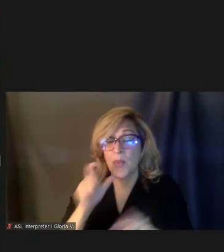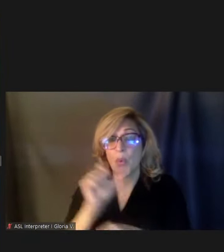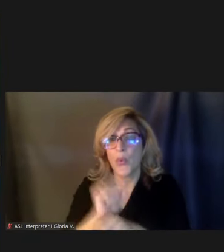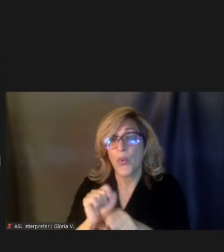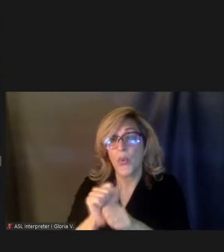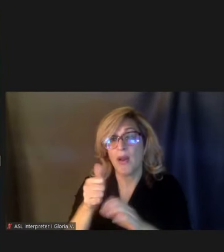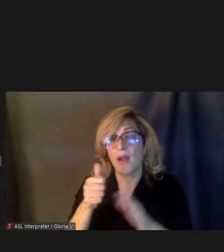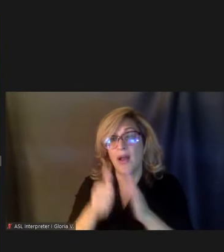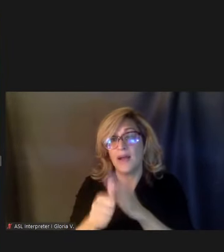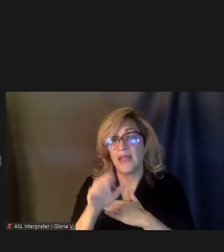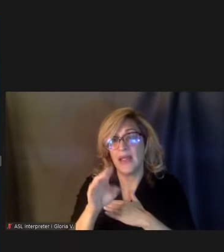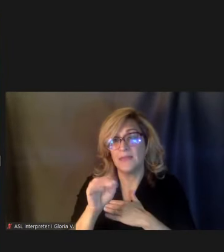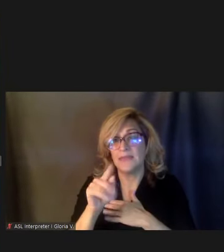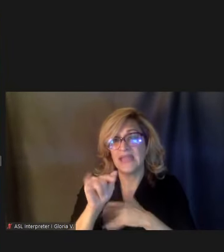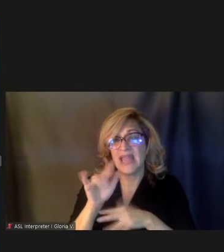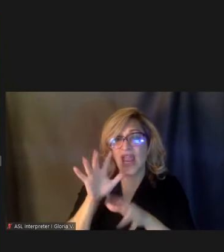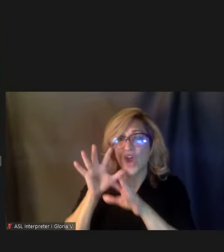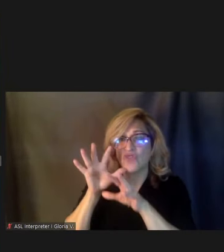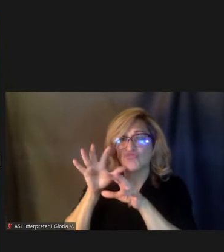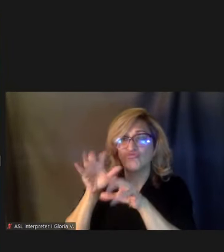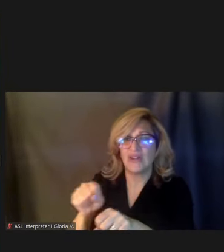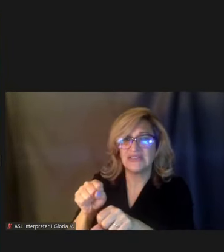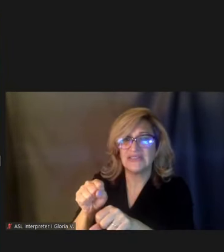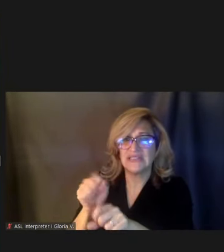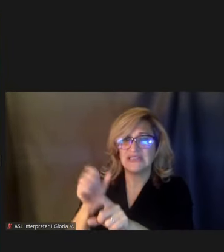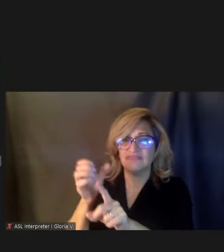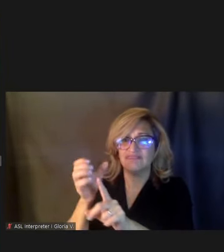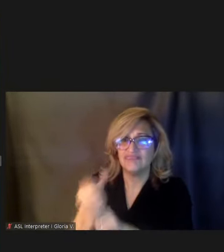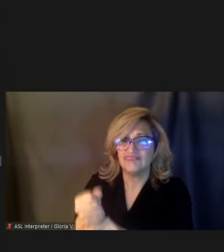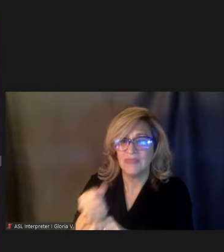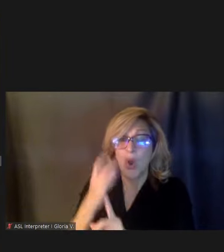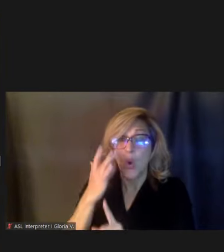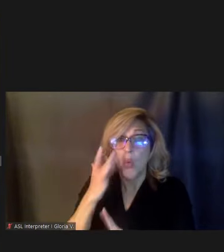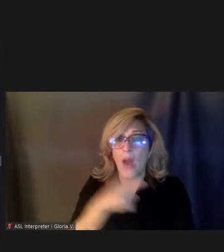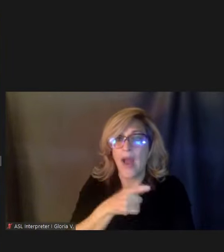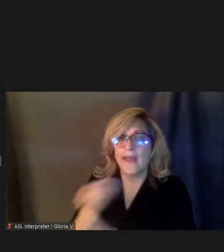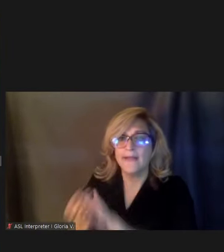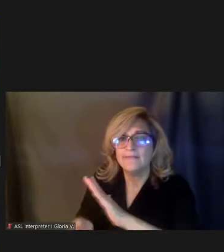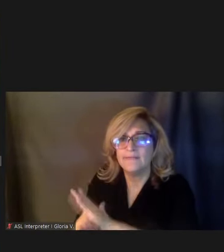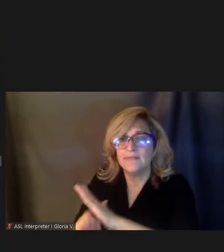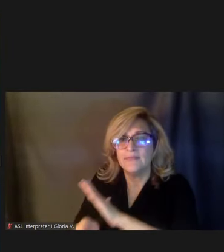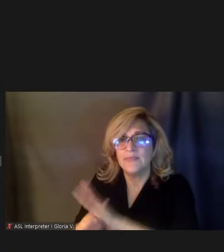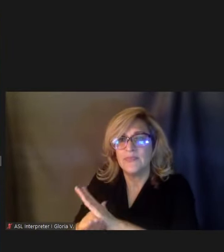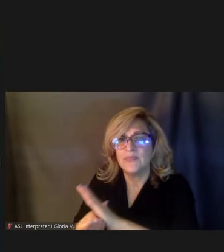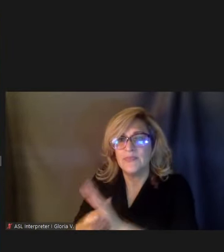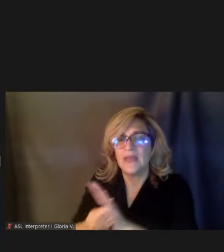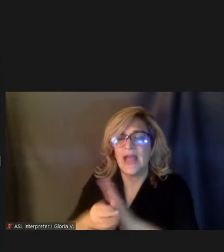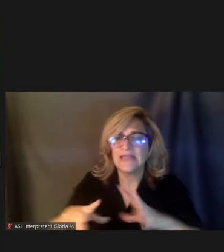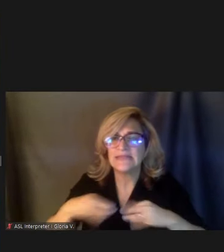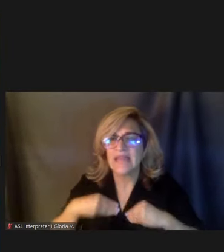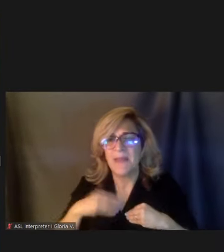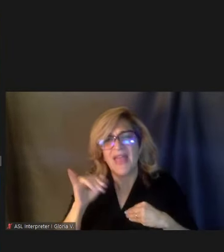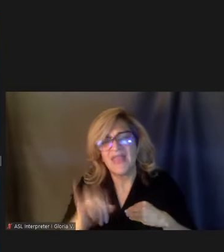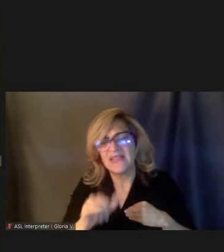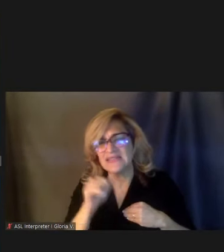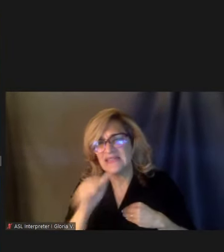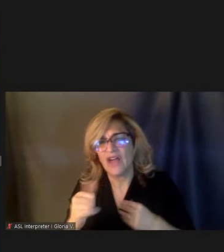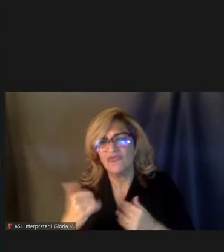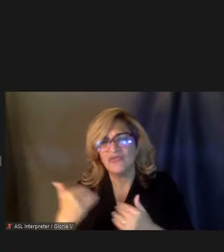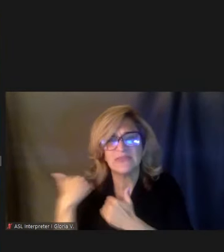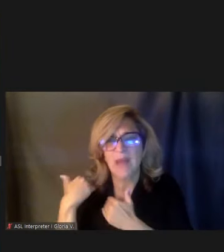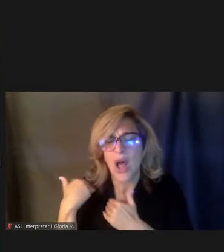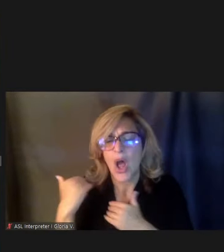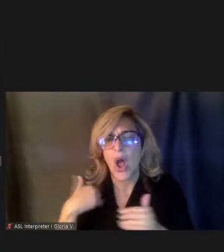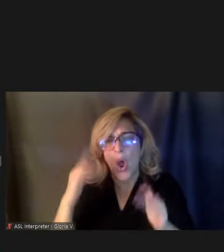MTA get arrested because they're taking bribe. That is so irresponsible. I hope